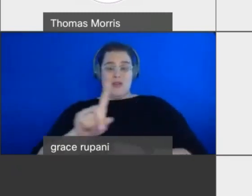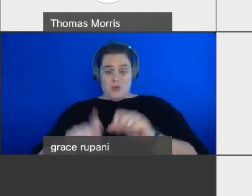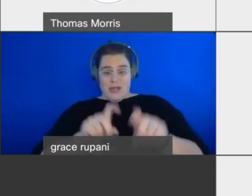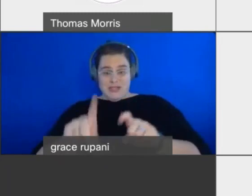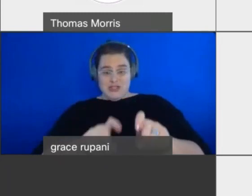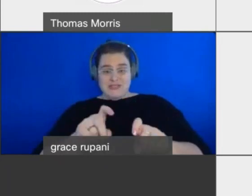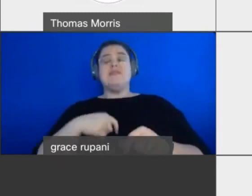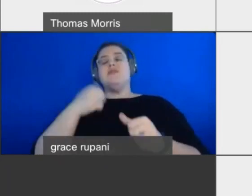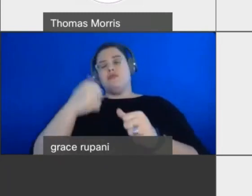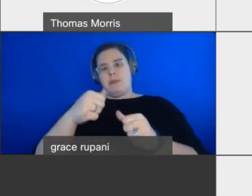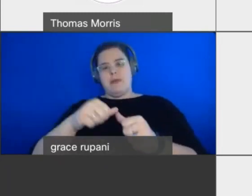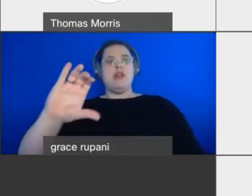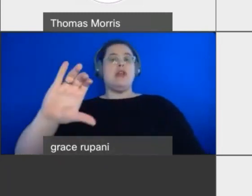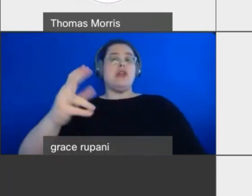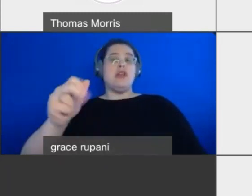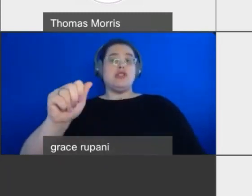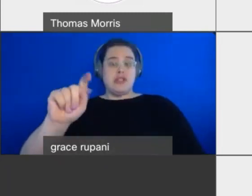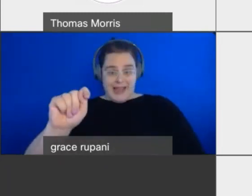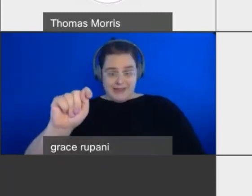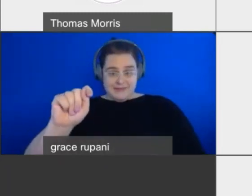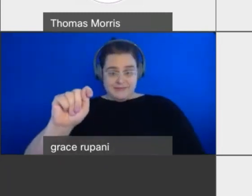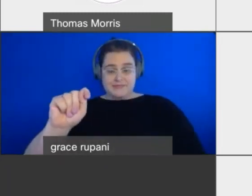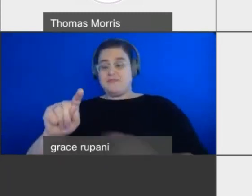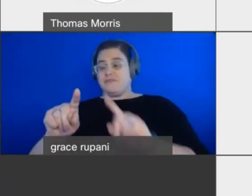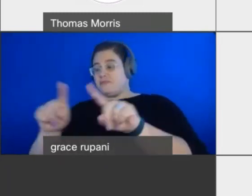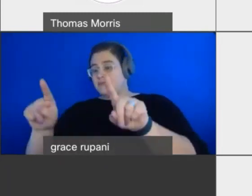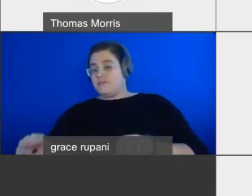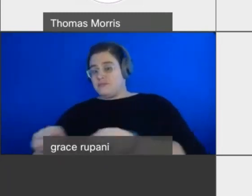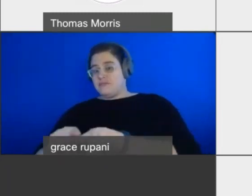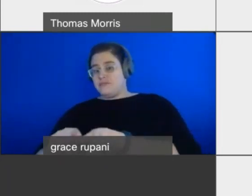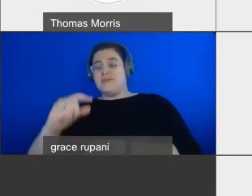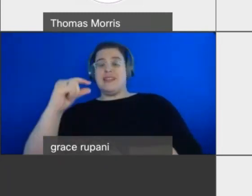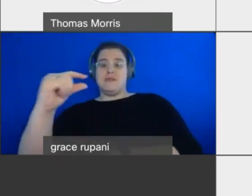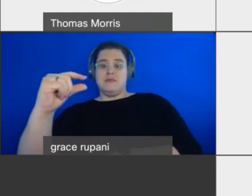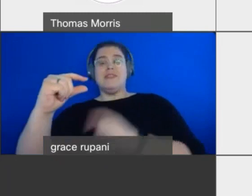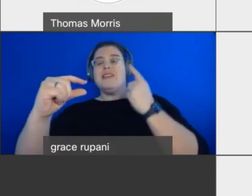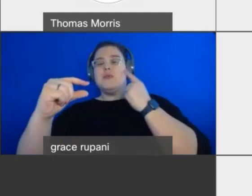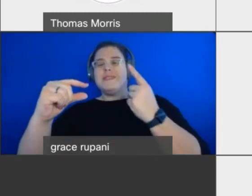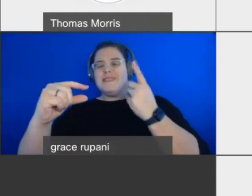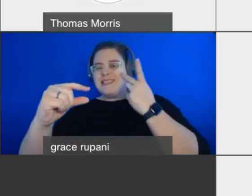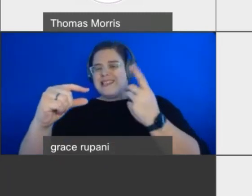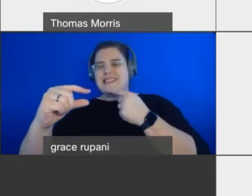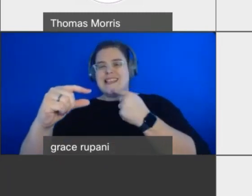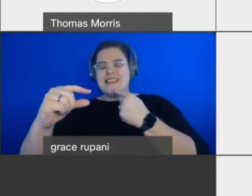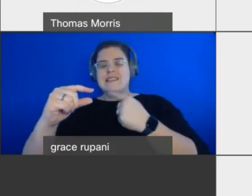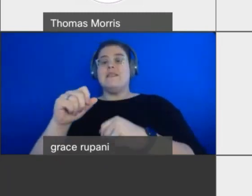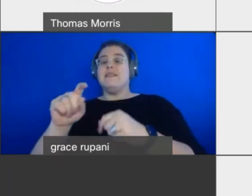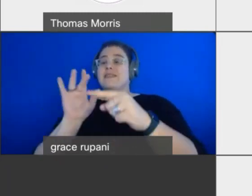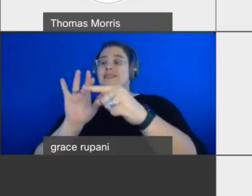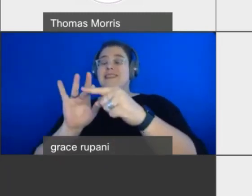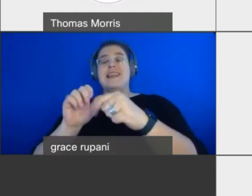to scroll down to everyone if you are typing in a question in the chat, because otherwise we may not see your question.